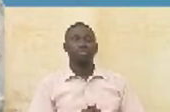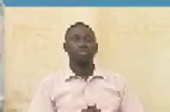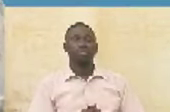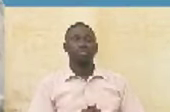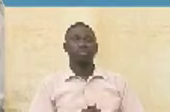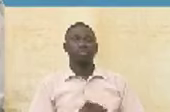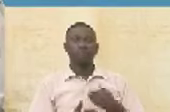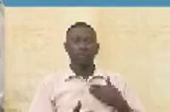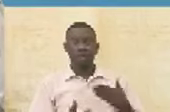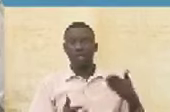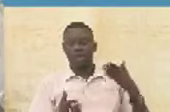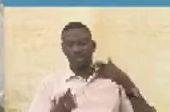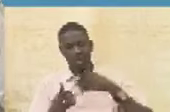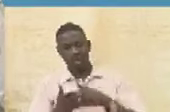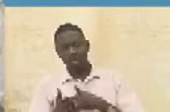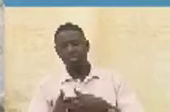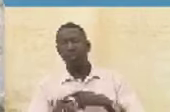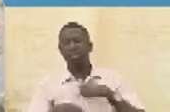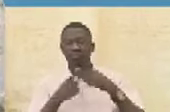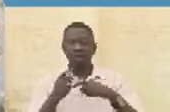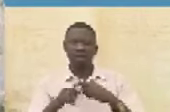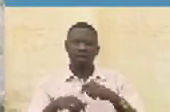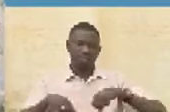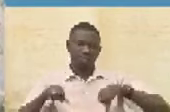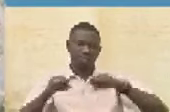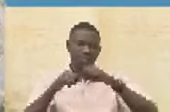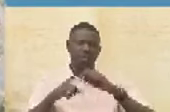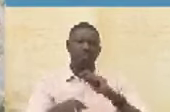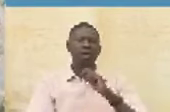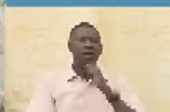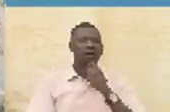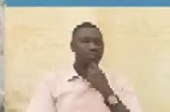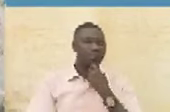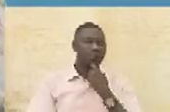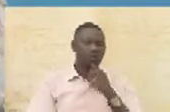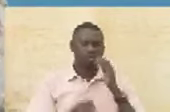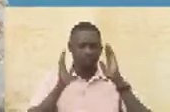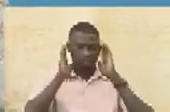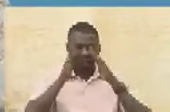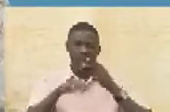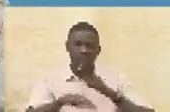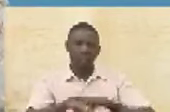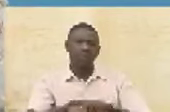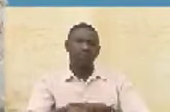after there, it was around the afternoon prayer time.